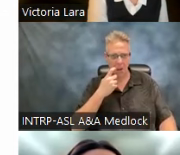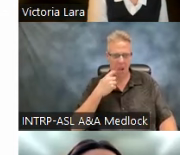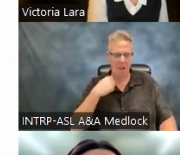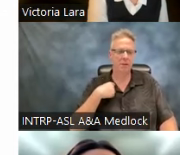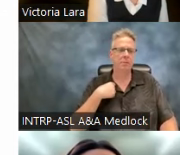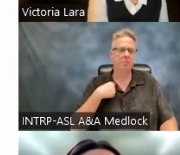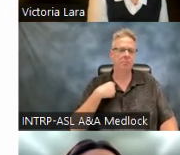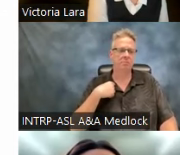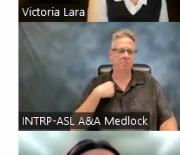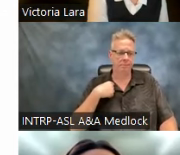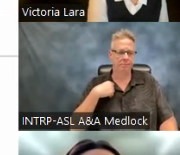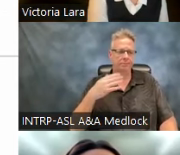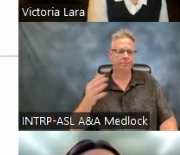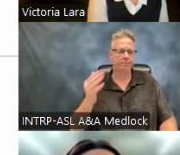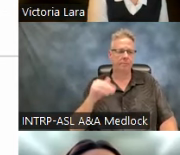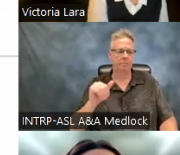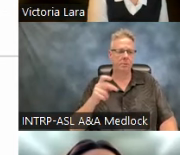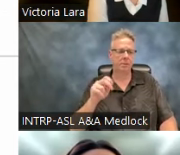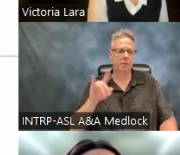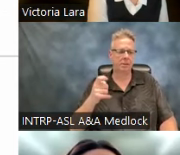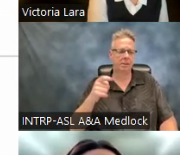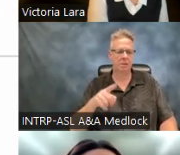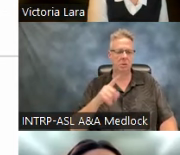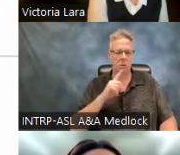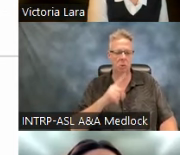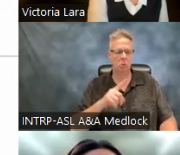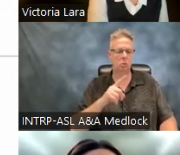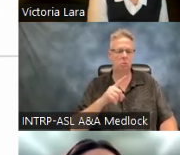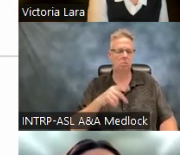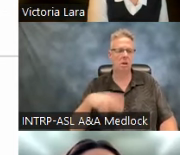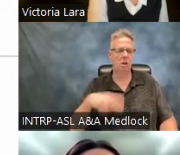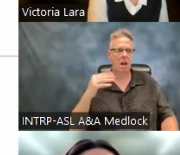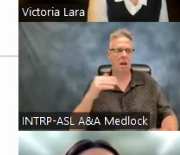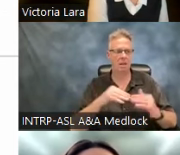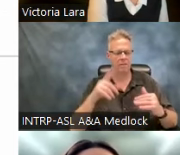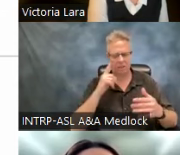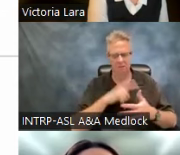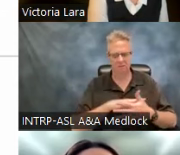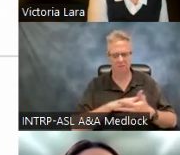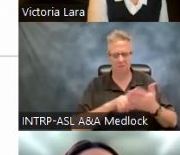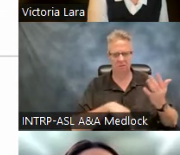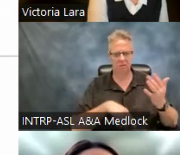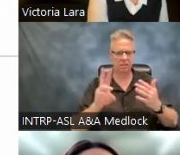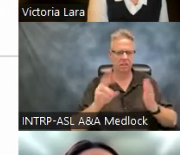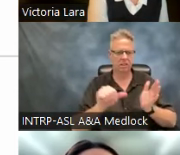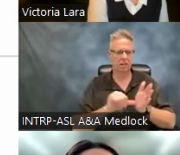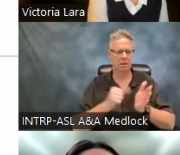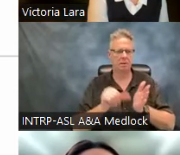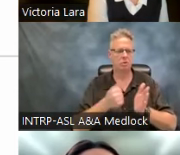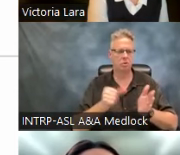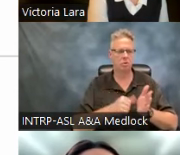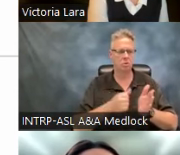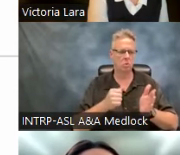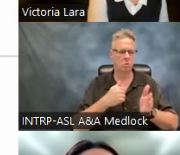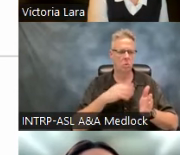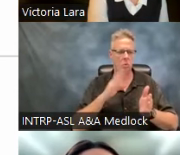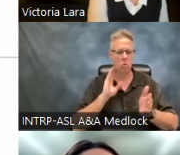And then our appendix. So that is a very high level overview. I think it's 6 pages where we will